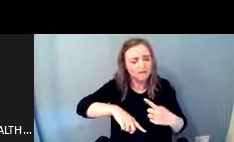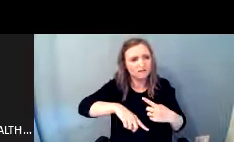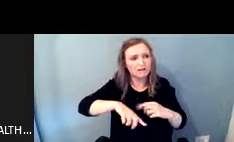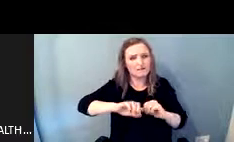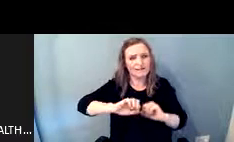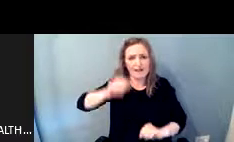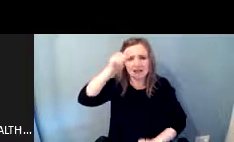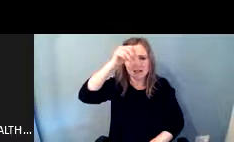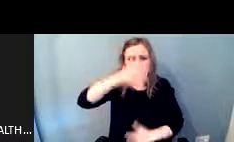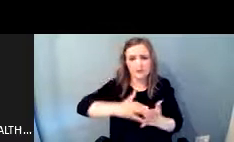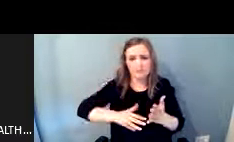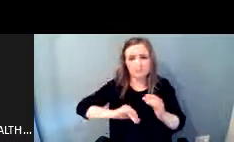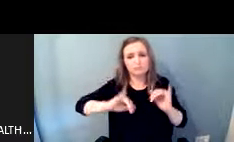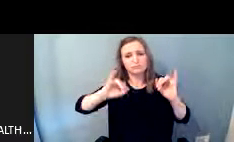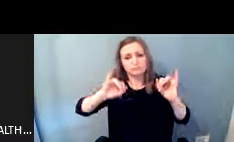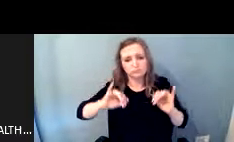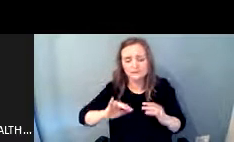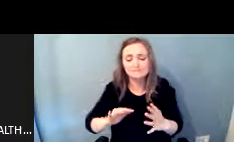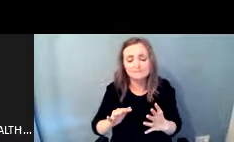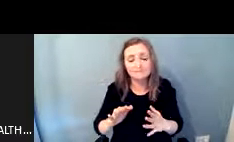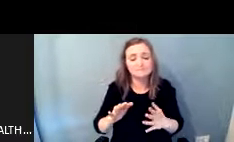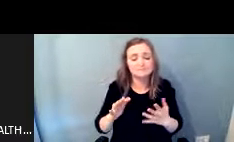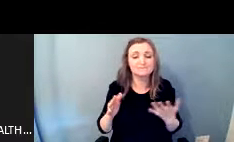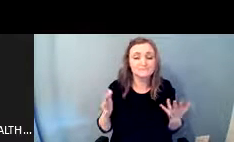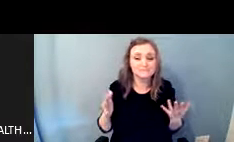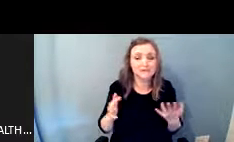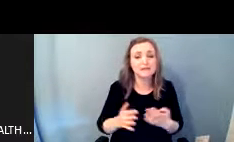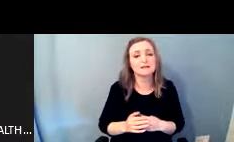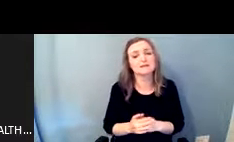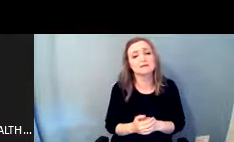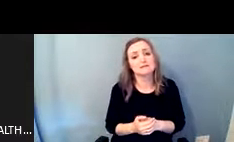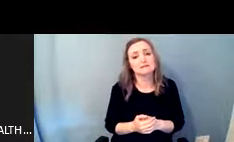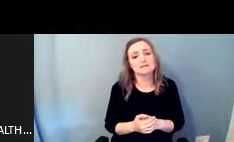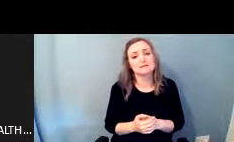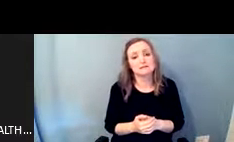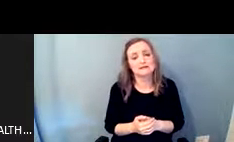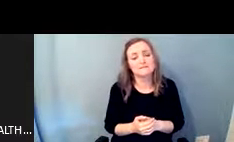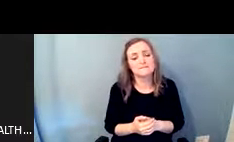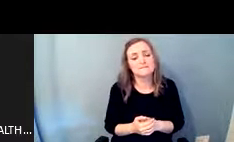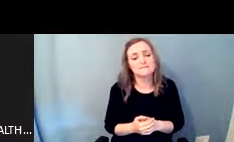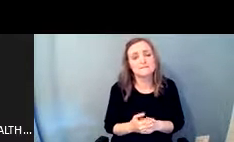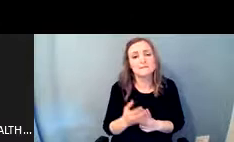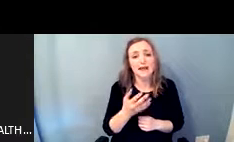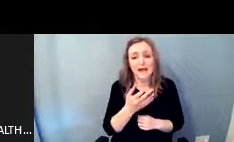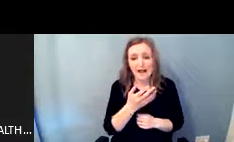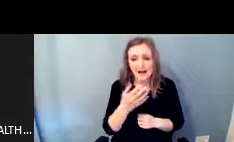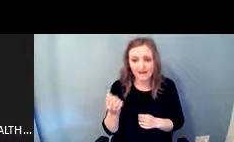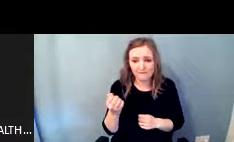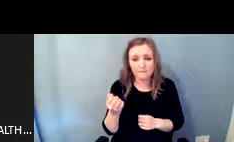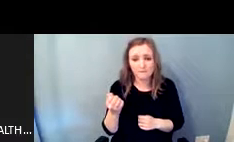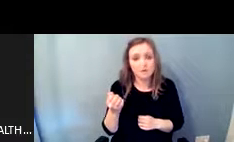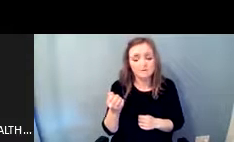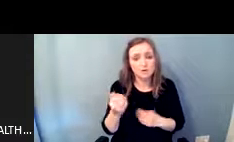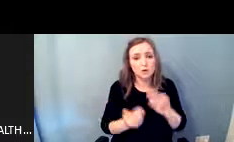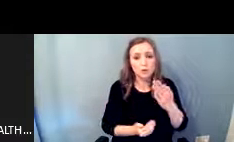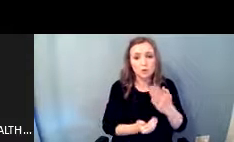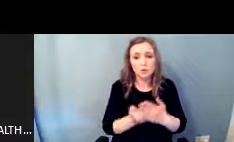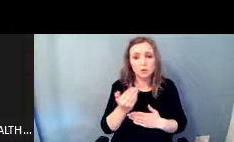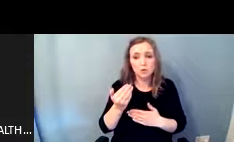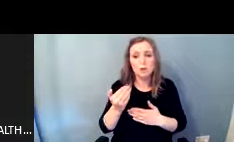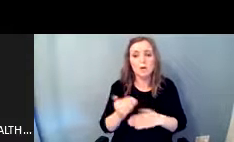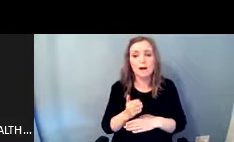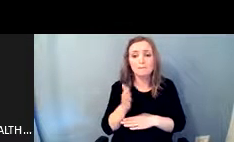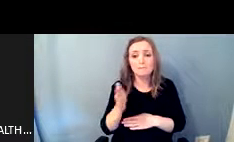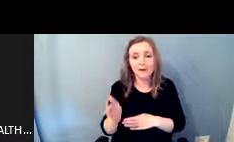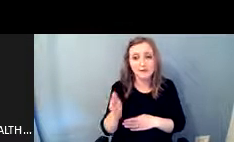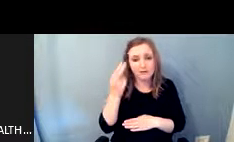experience of the diagnostic pathway. And so we've now introduced a non-site specific pathway, which is primary